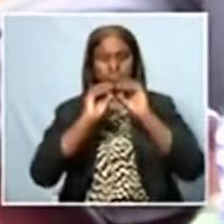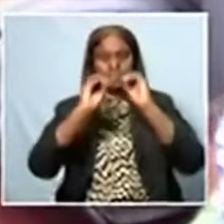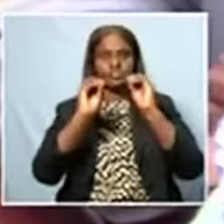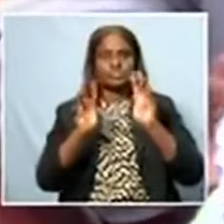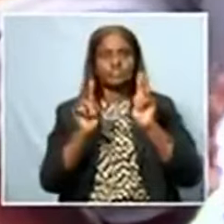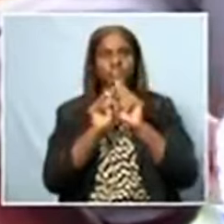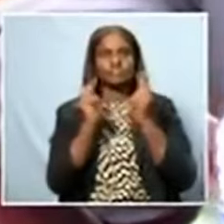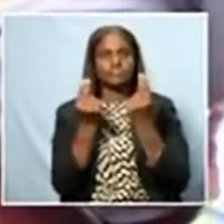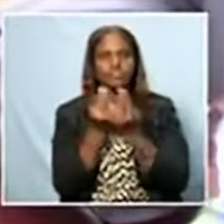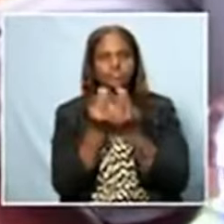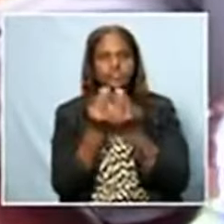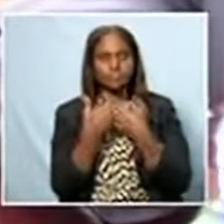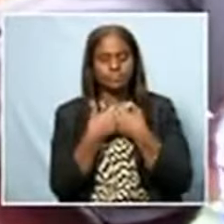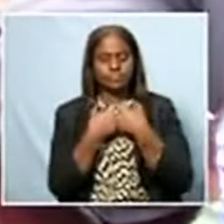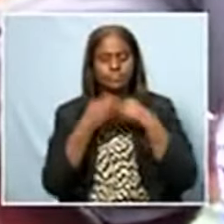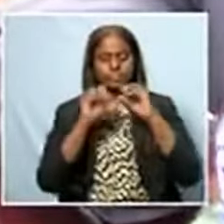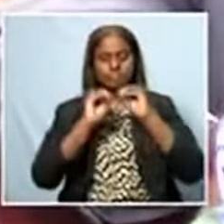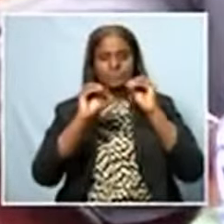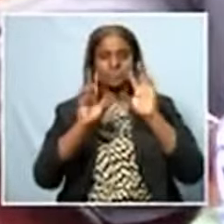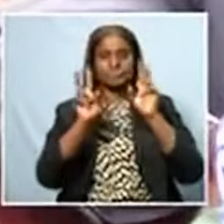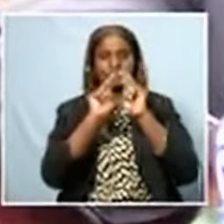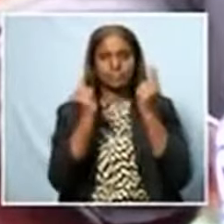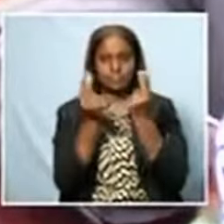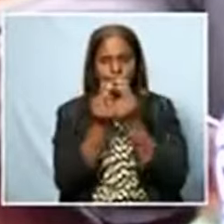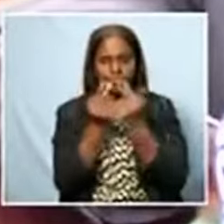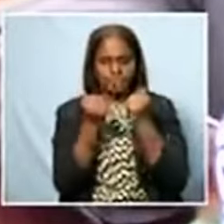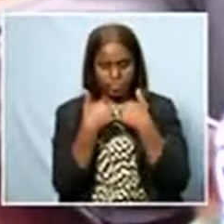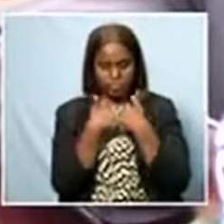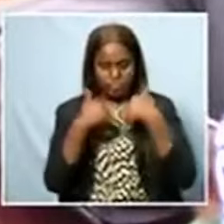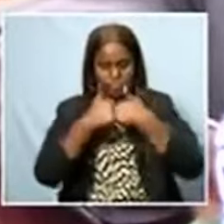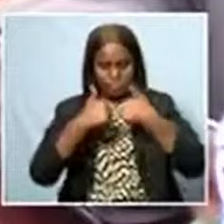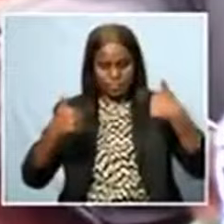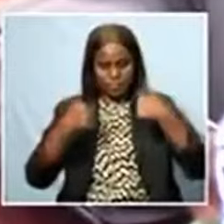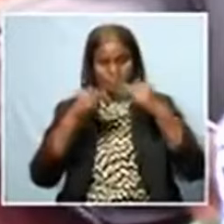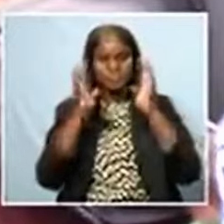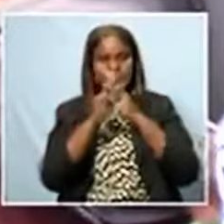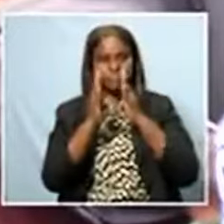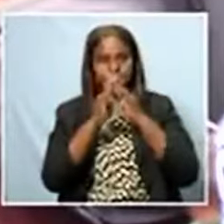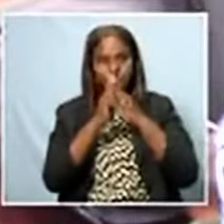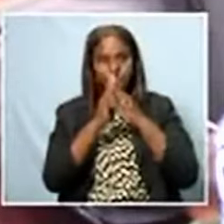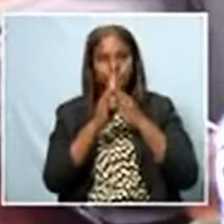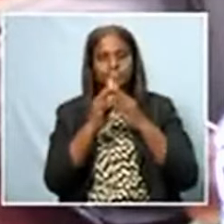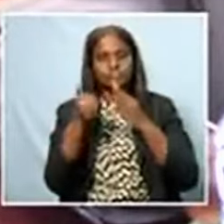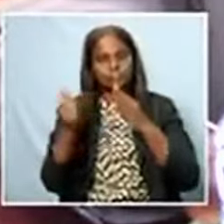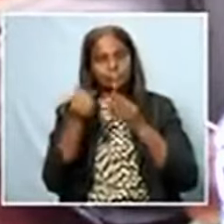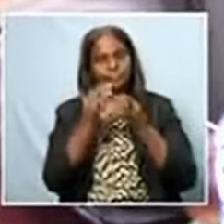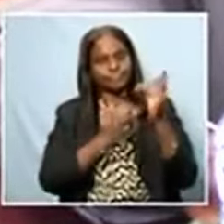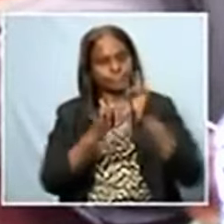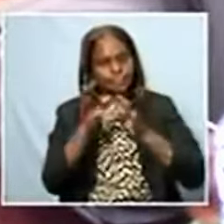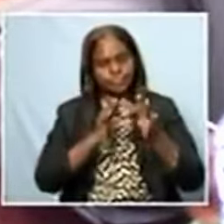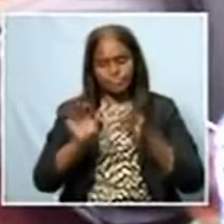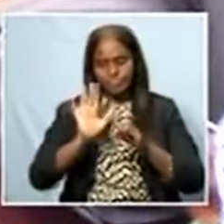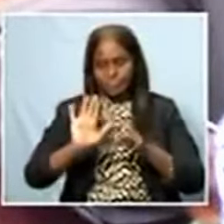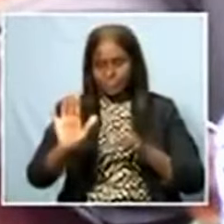unions. I think teacher unions, we even had a separate meeting specifically where they laid down their own